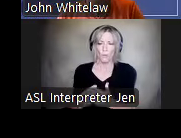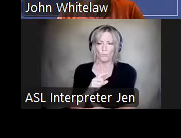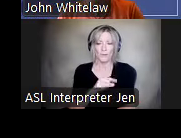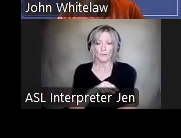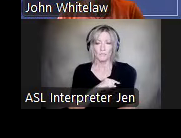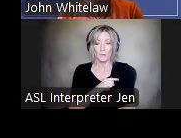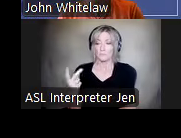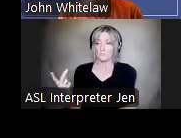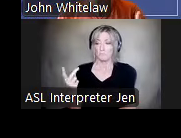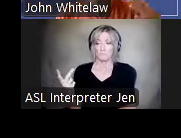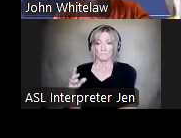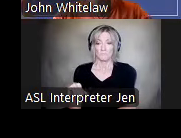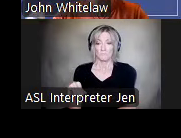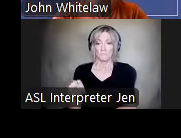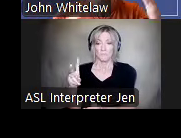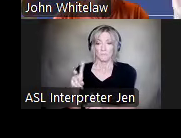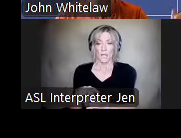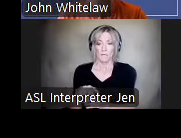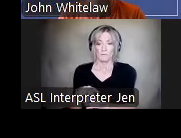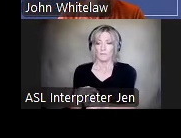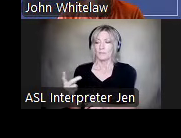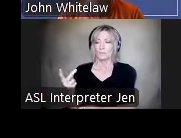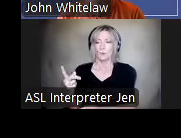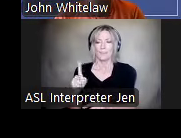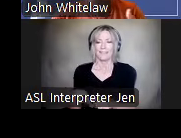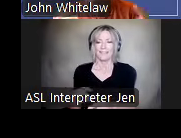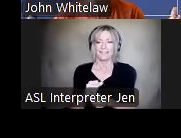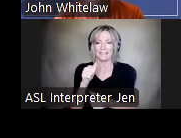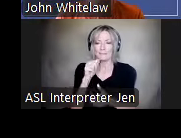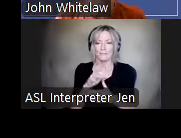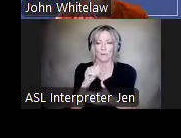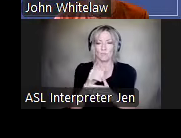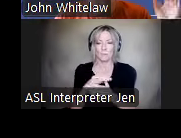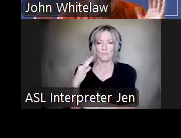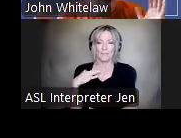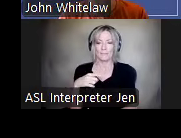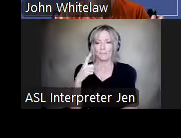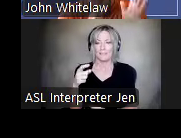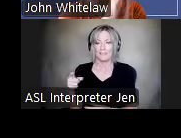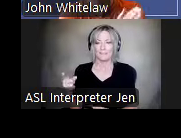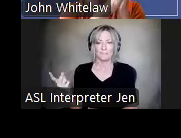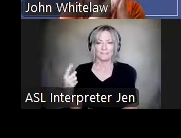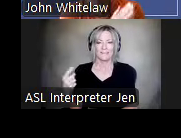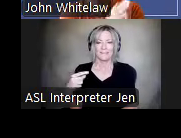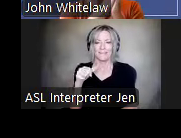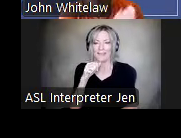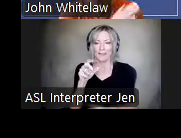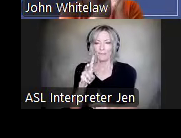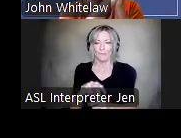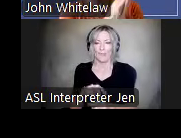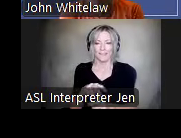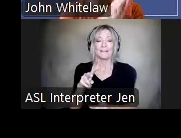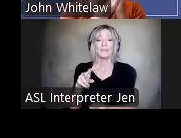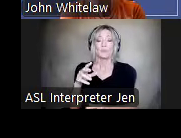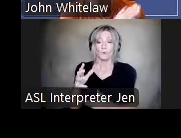one of us has applied. So that means neither one of us can get spousal benefits because the other one hasn't applied. In order to collect on a spouse, the